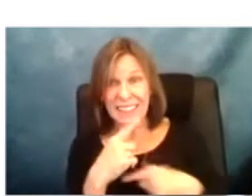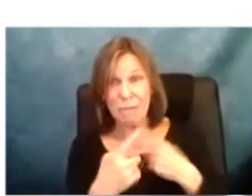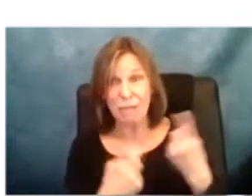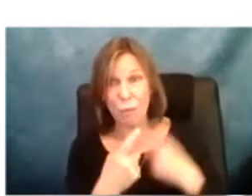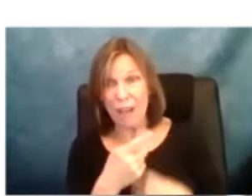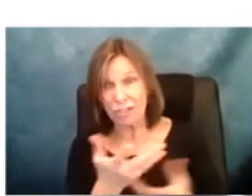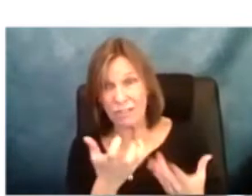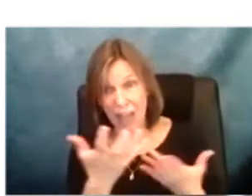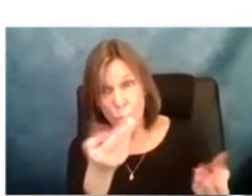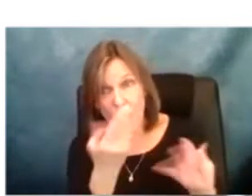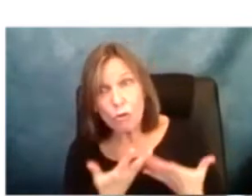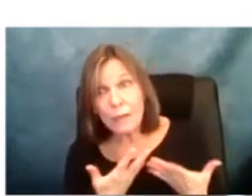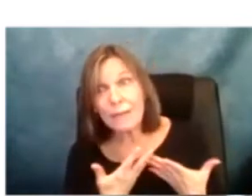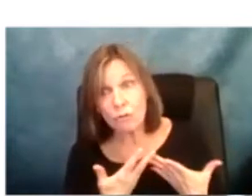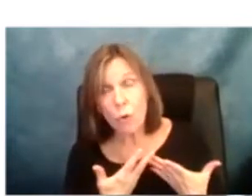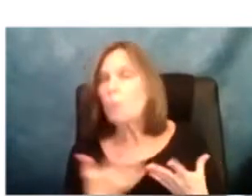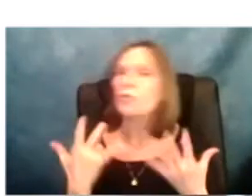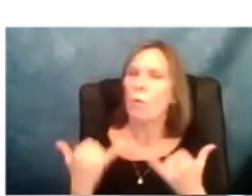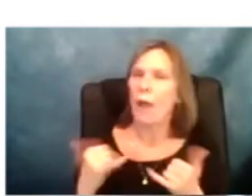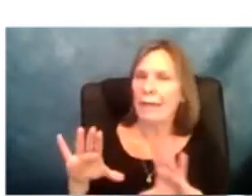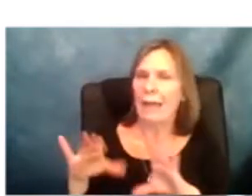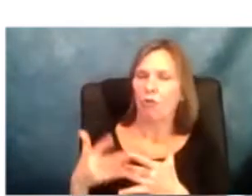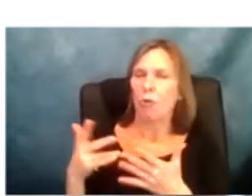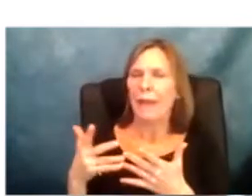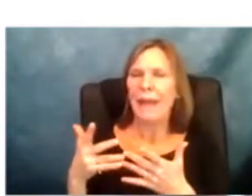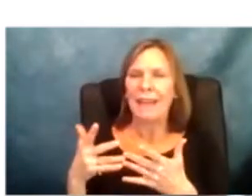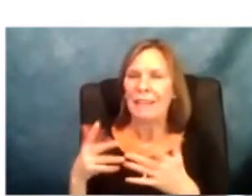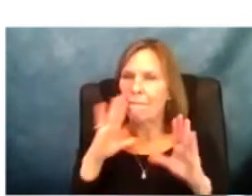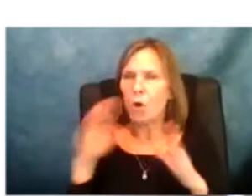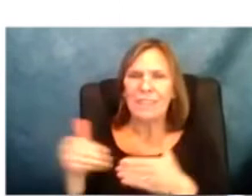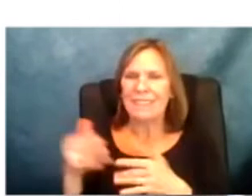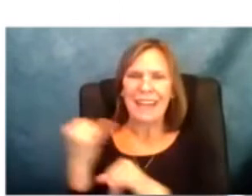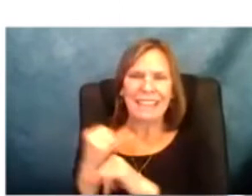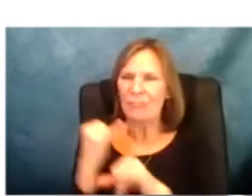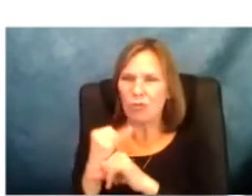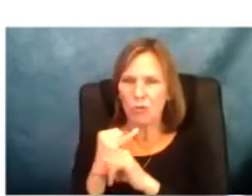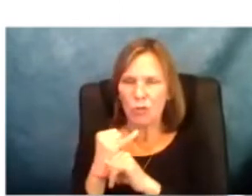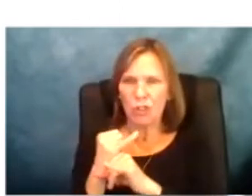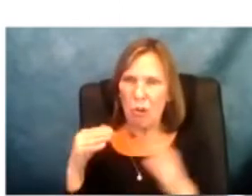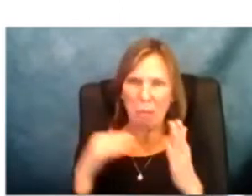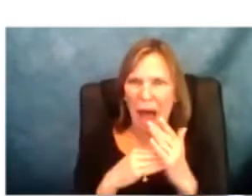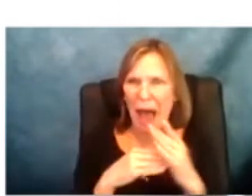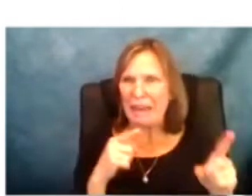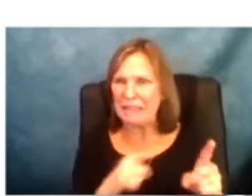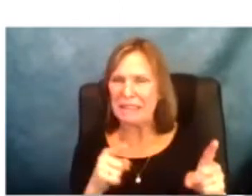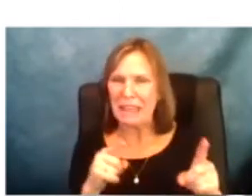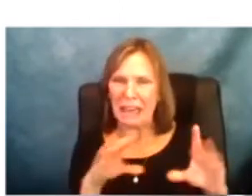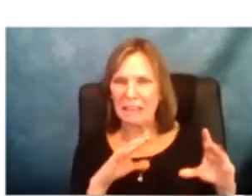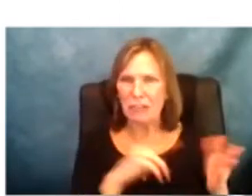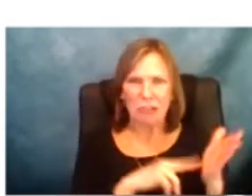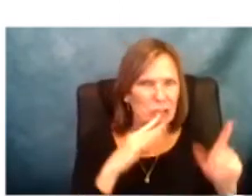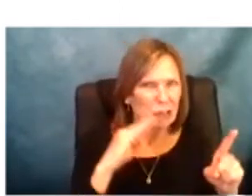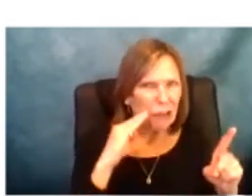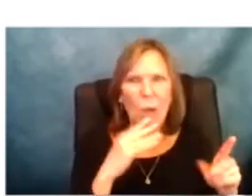now, the group is really focusing on institutional bias and congregate setting bias, and trying to identify data that can